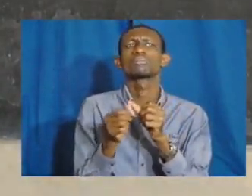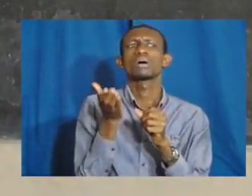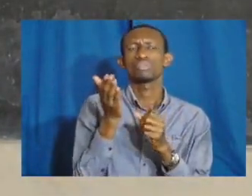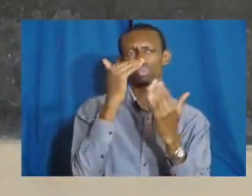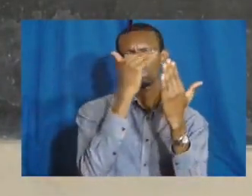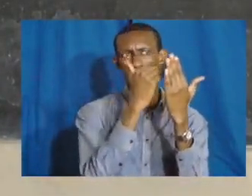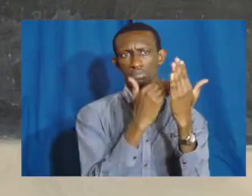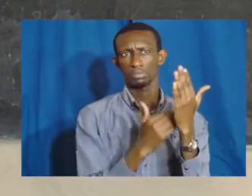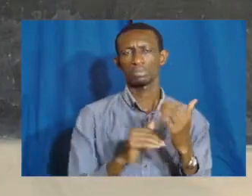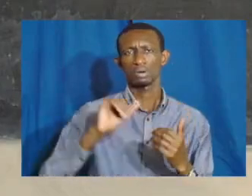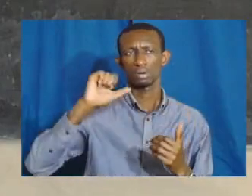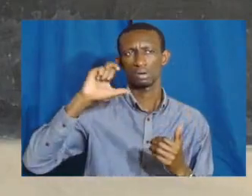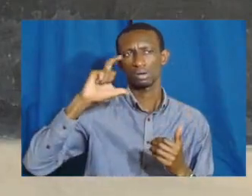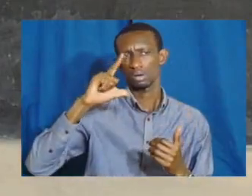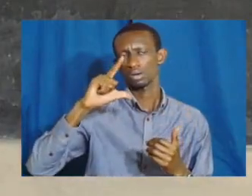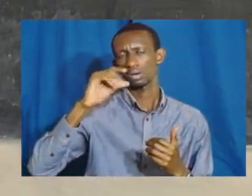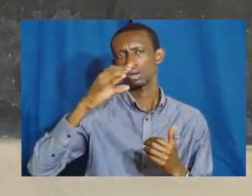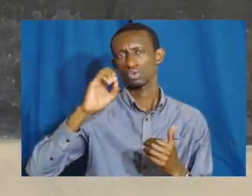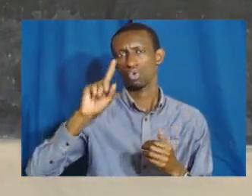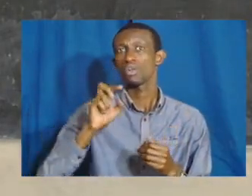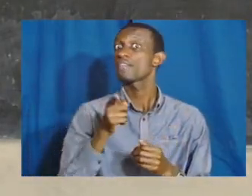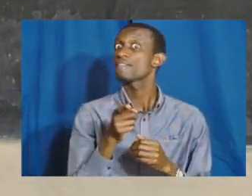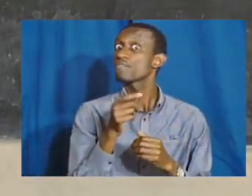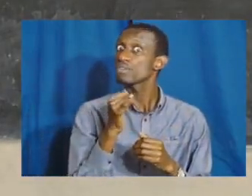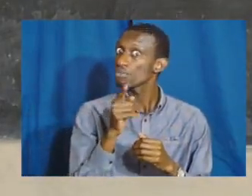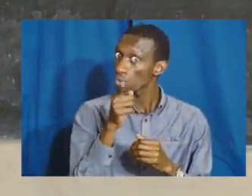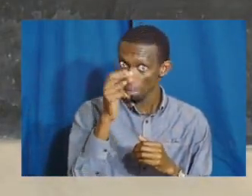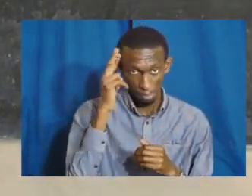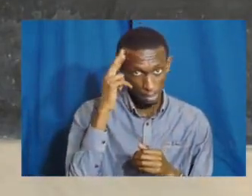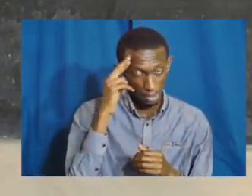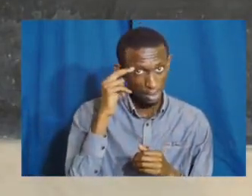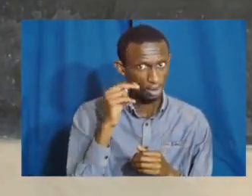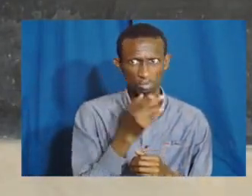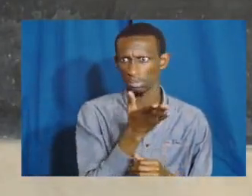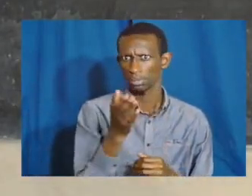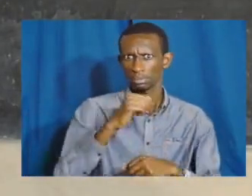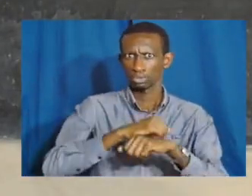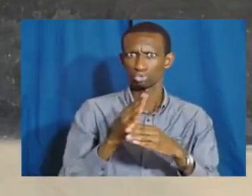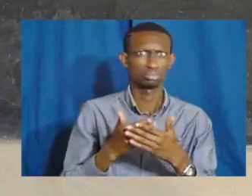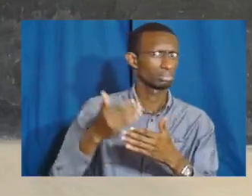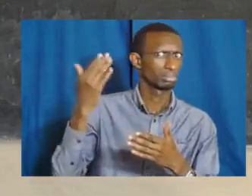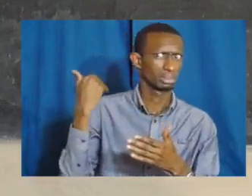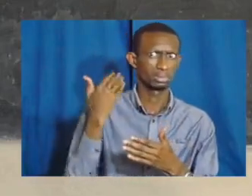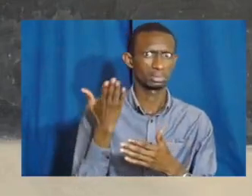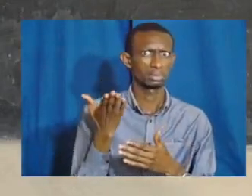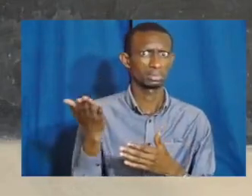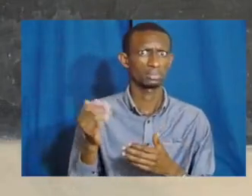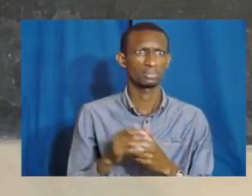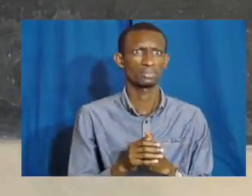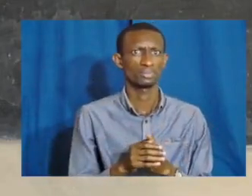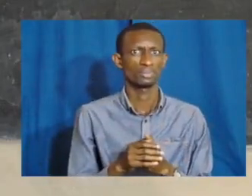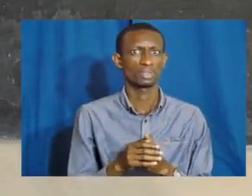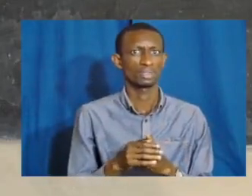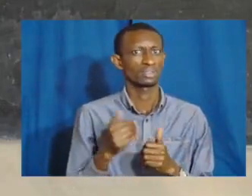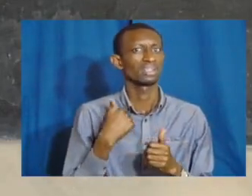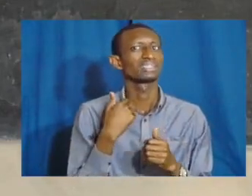the alcohols. If you remember, for those who were here, I'm just doing it for those who were not